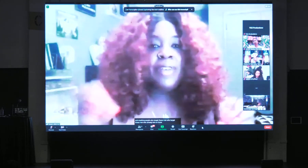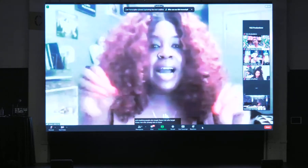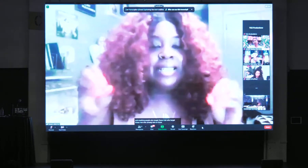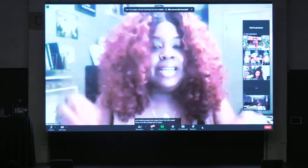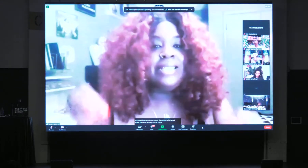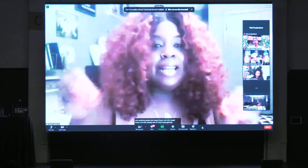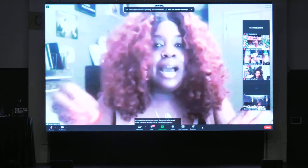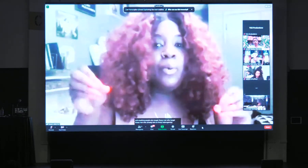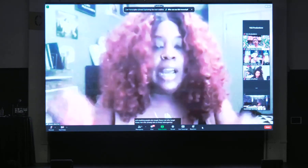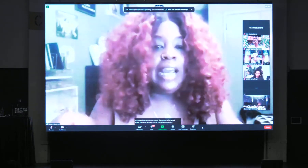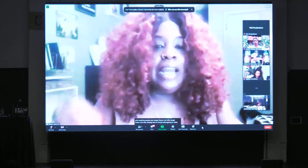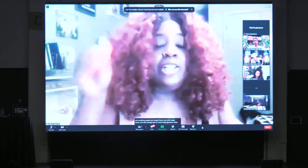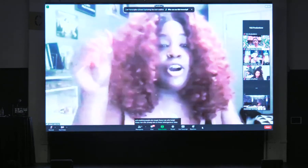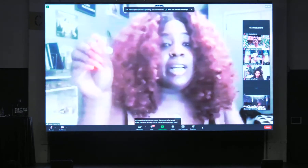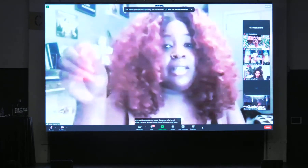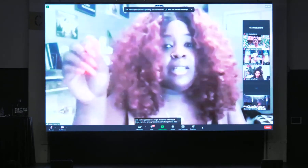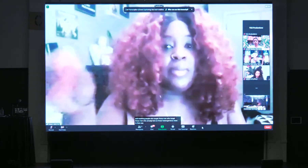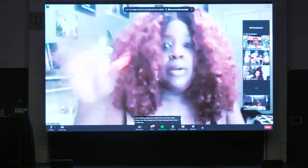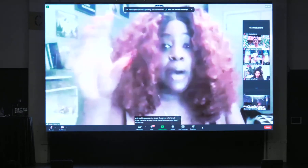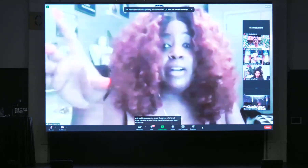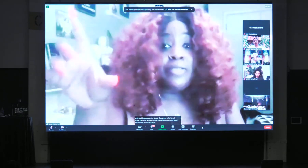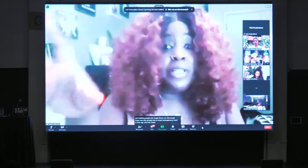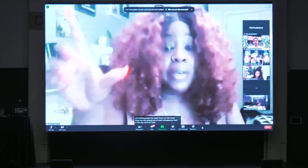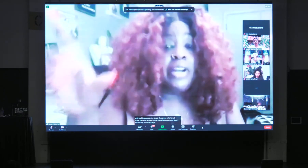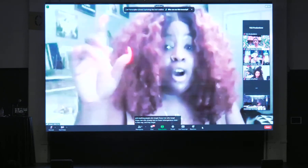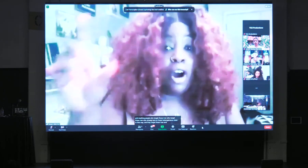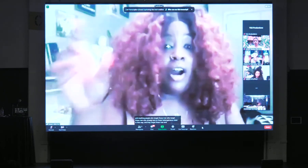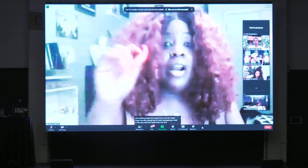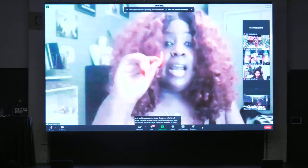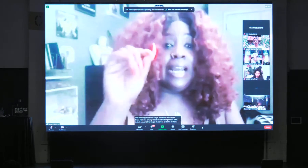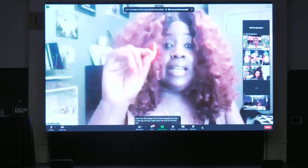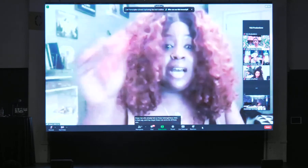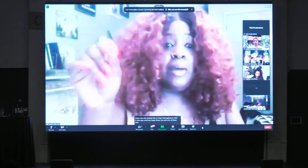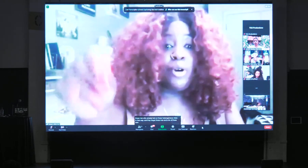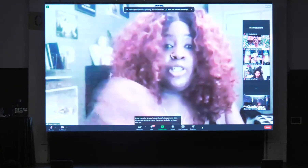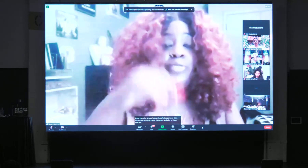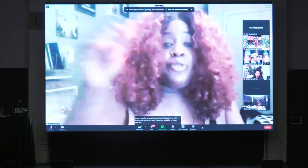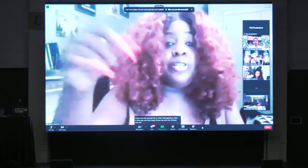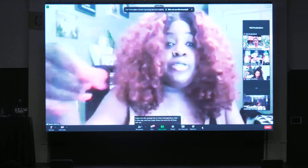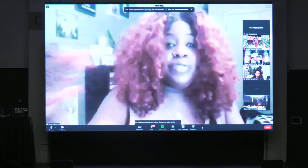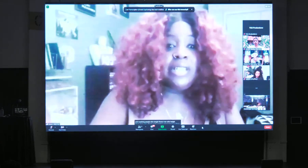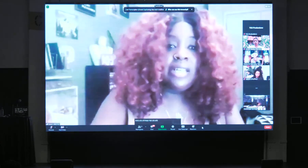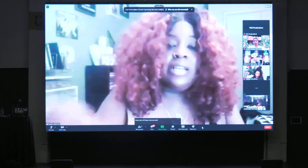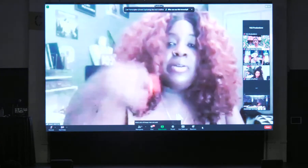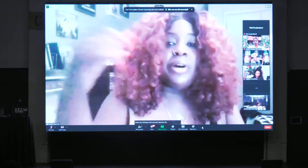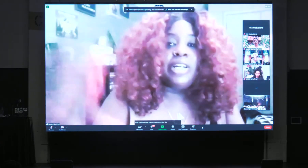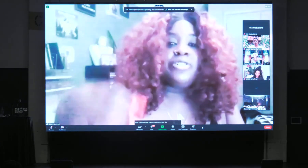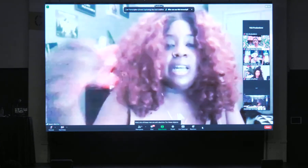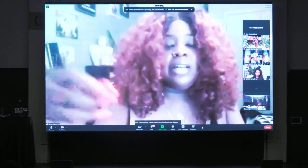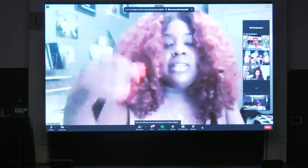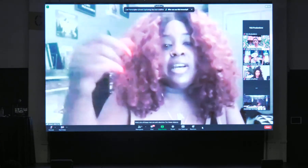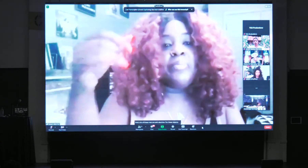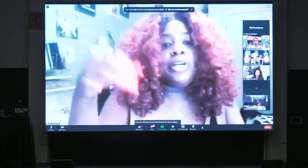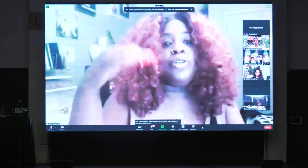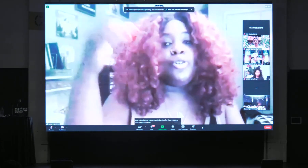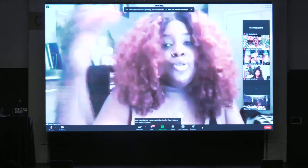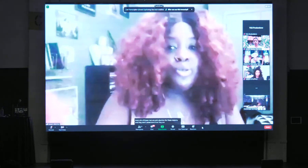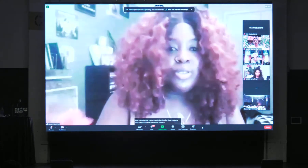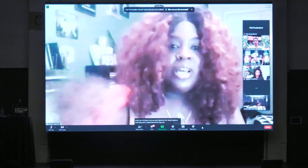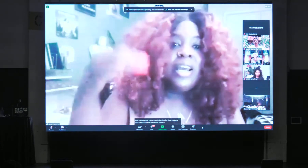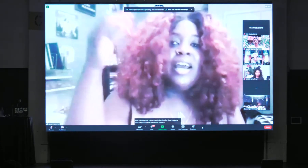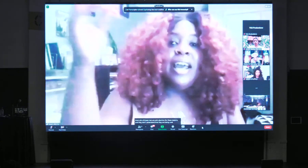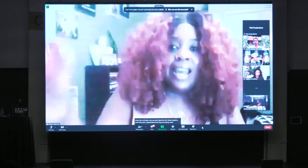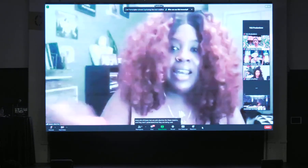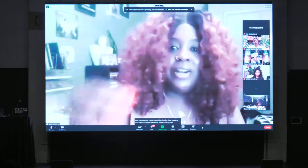heteronormative ideas in that way, and they target these men. A lot of these men are anti-abortion for these reasons, and they don't understand that they are being